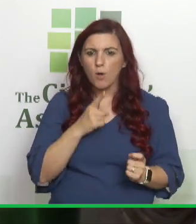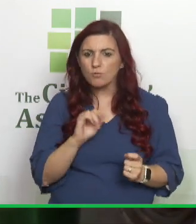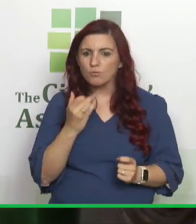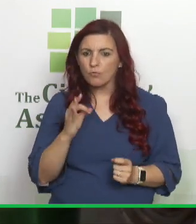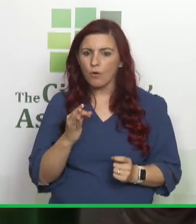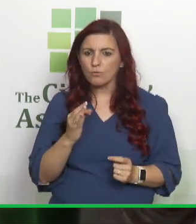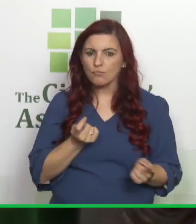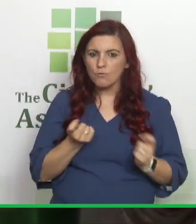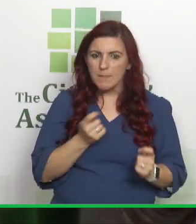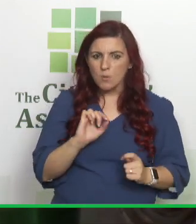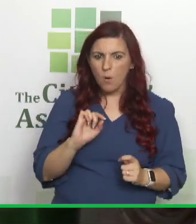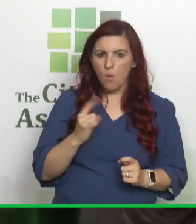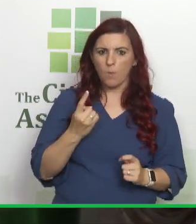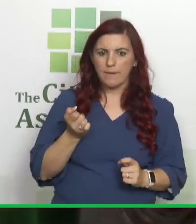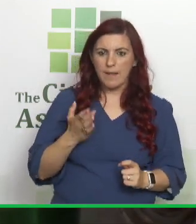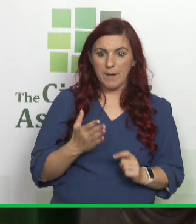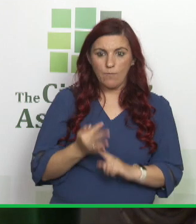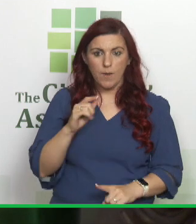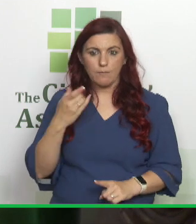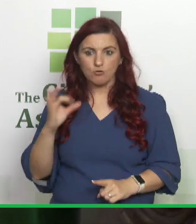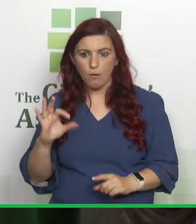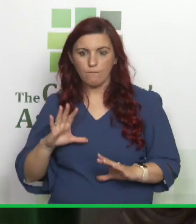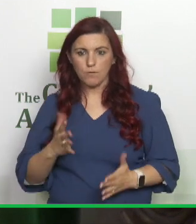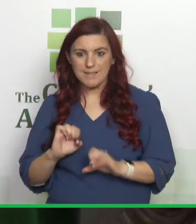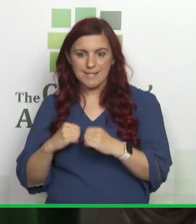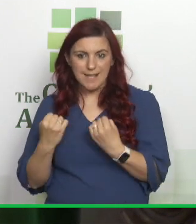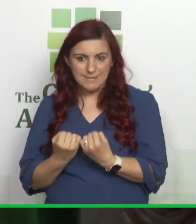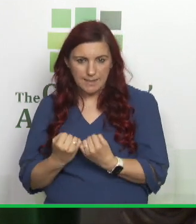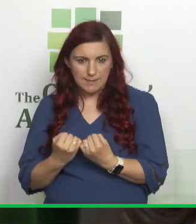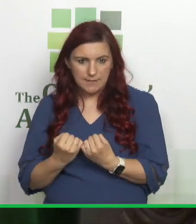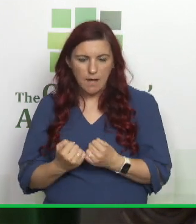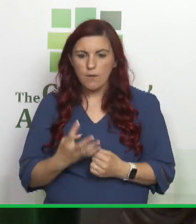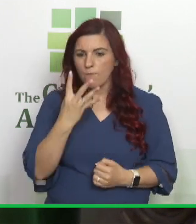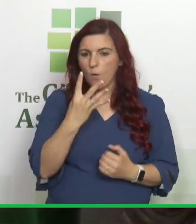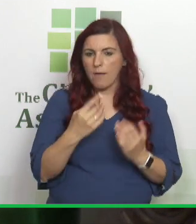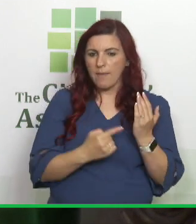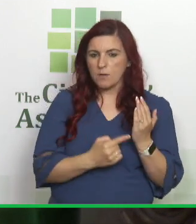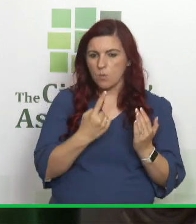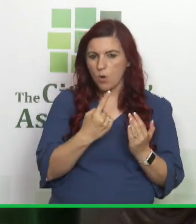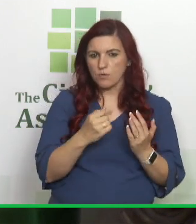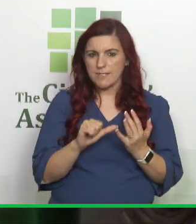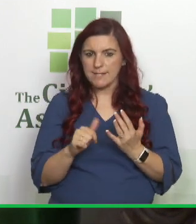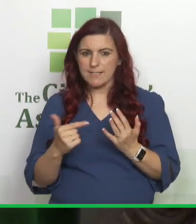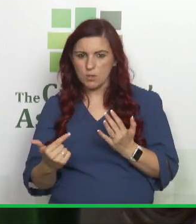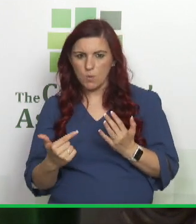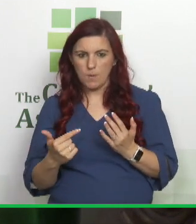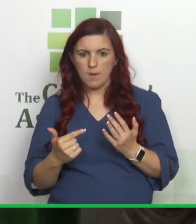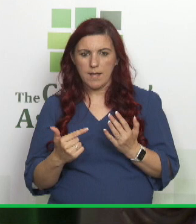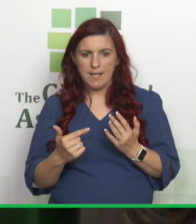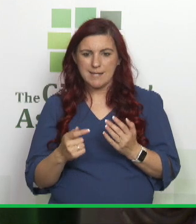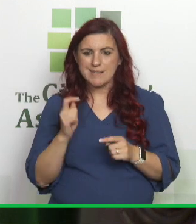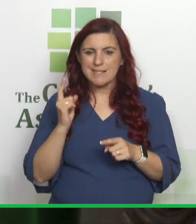be achievable when we have a drug-free society. Of the 4,162 sentences handed down by the courts